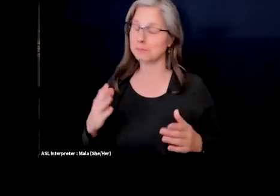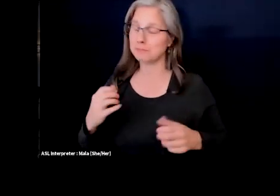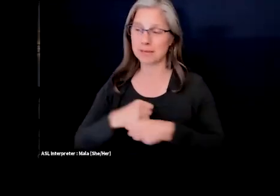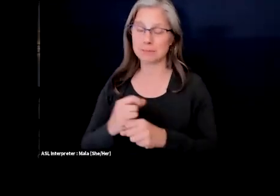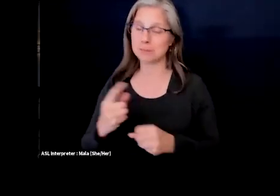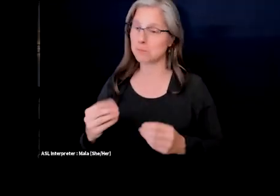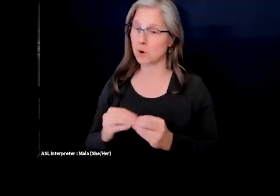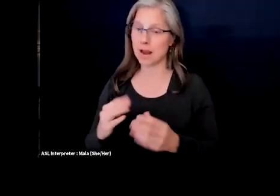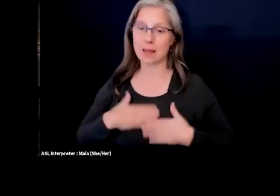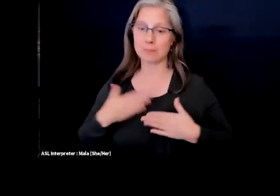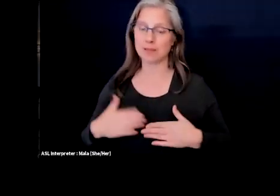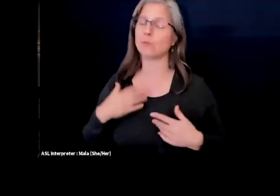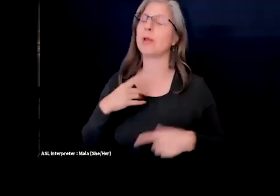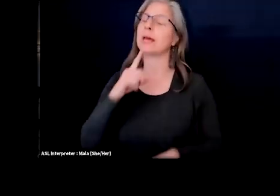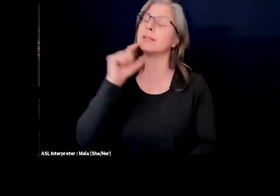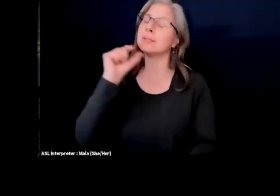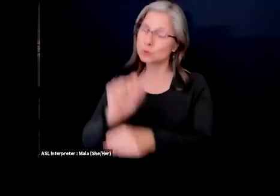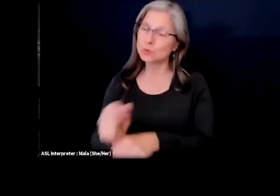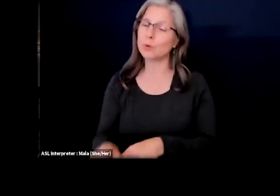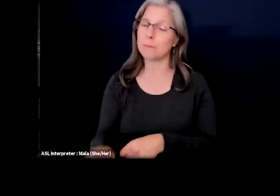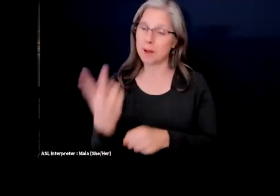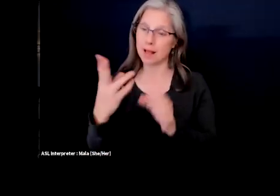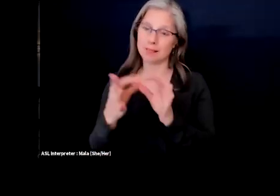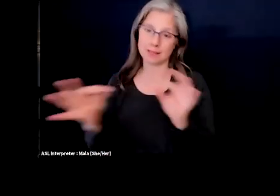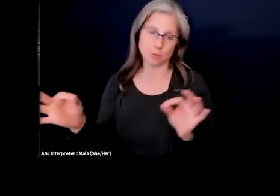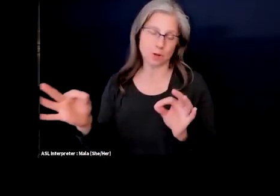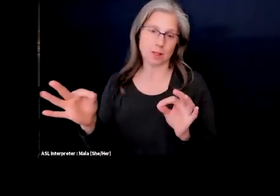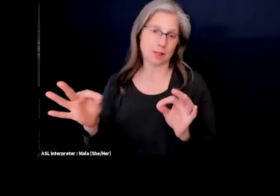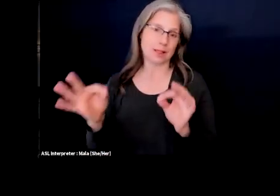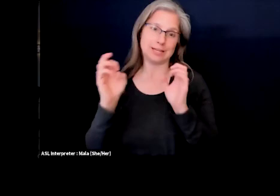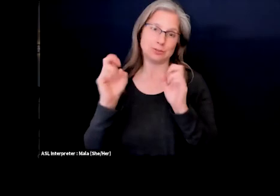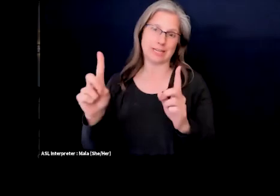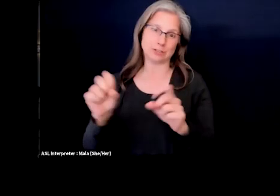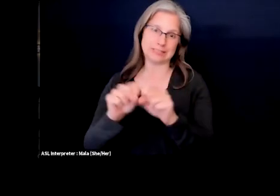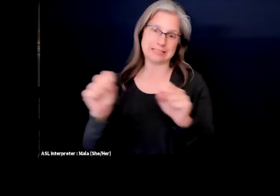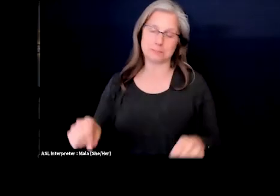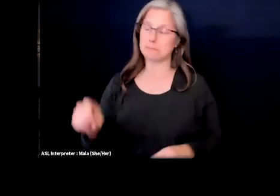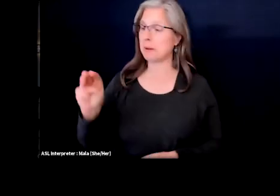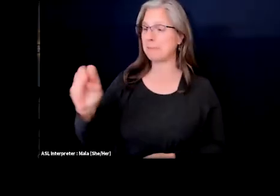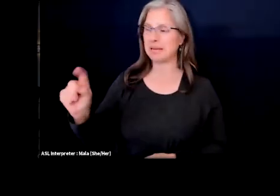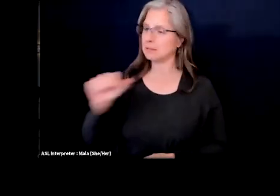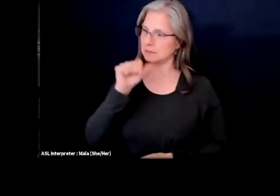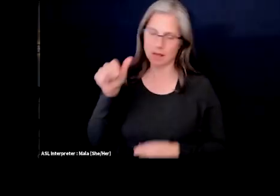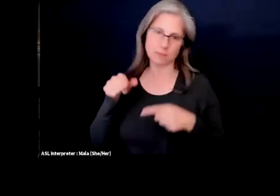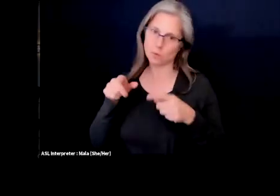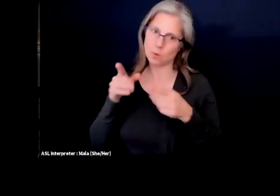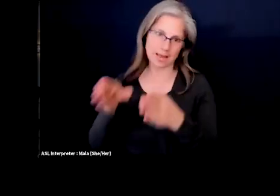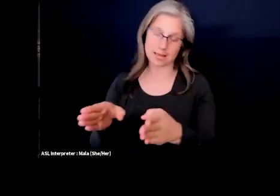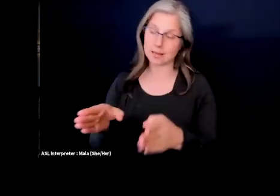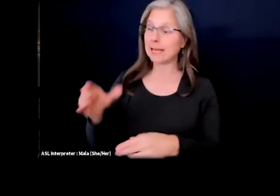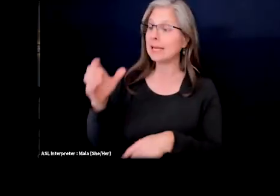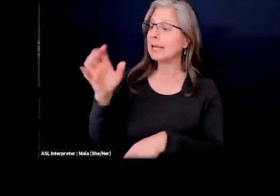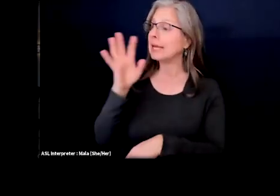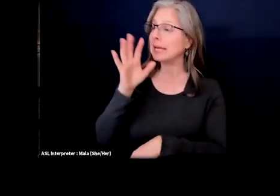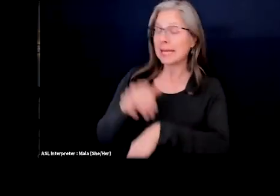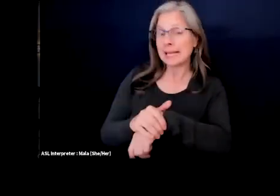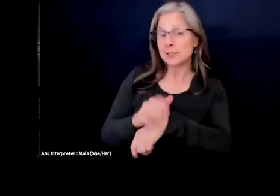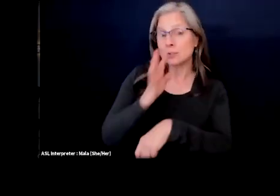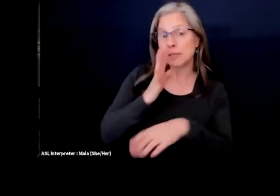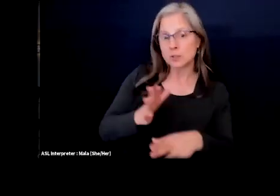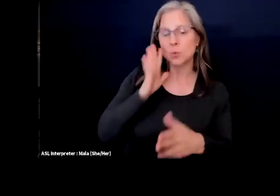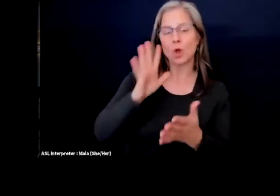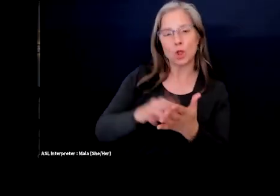we had a truly bilingual educational system. Meta, however, is not the way to get there. English speakers will learn